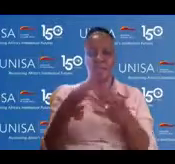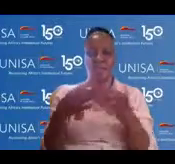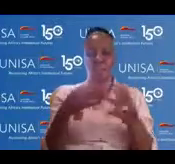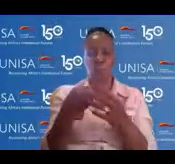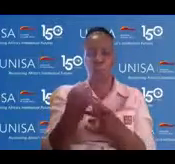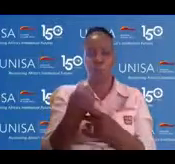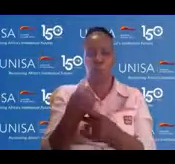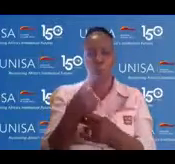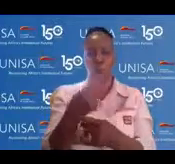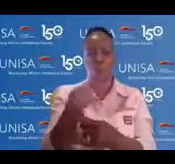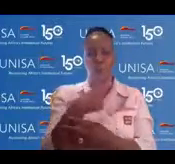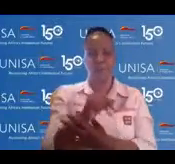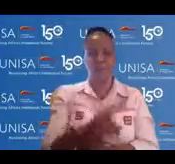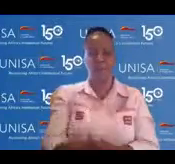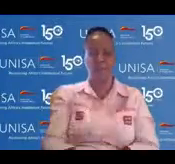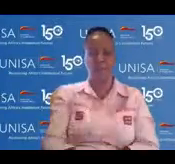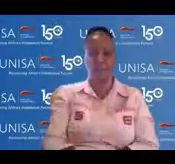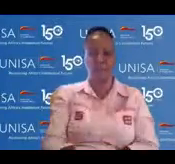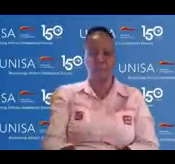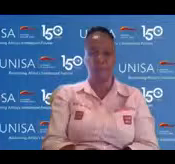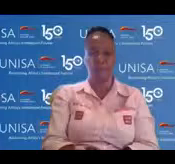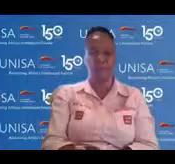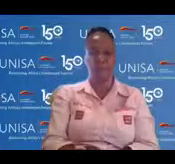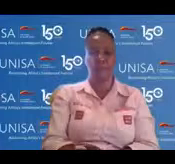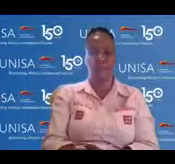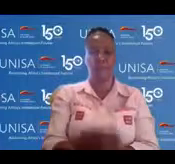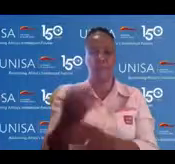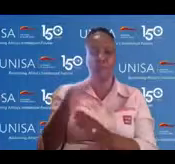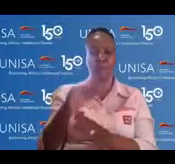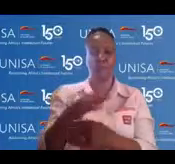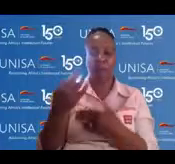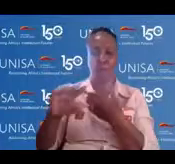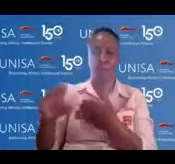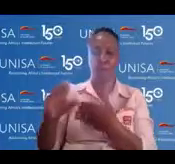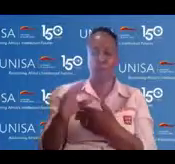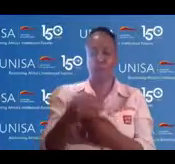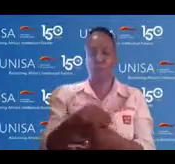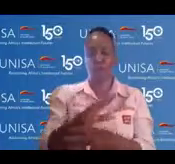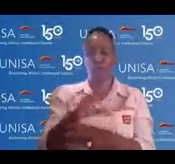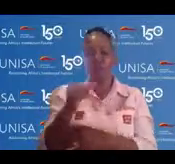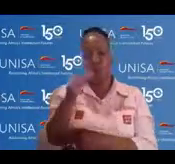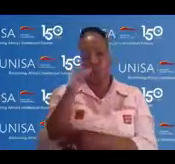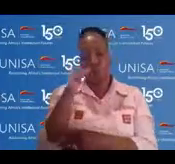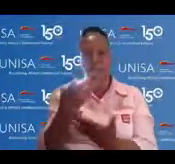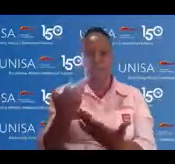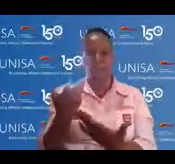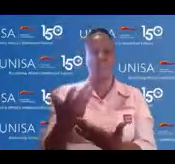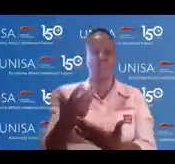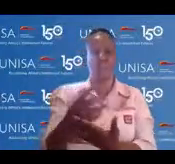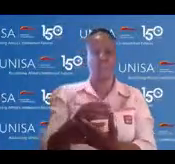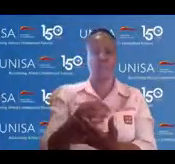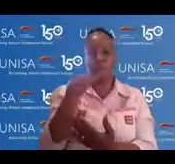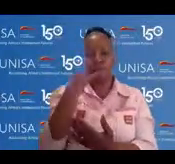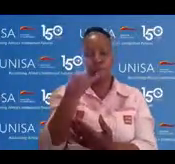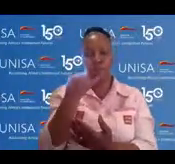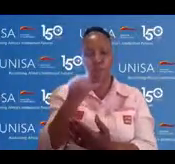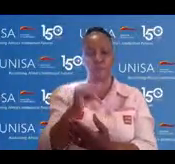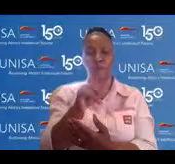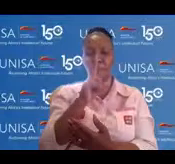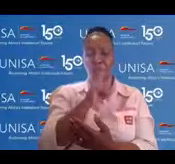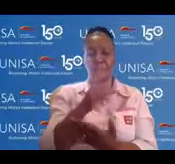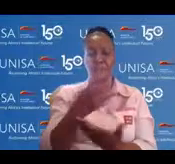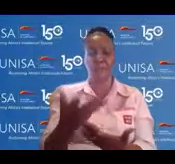go. Avoid noise, do not copy. Trust, put the phone on silent. Good. Flight mode,